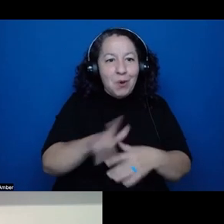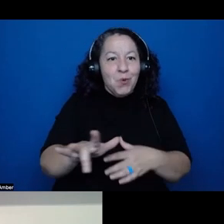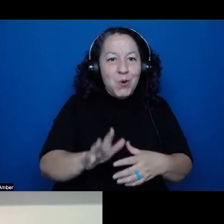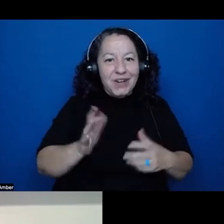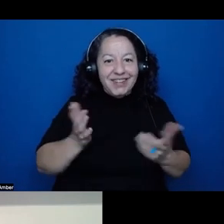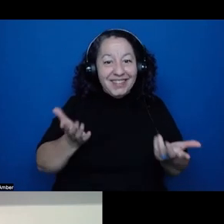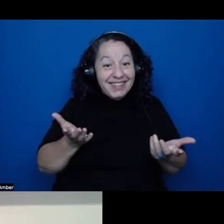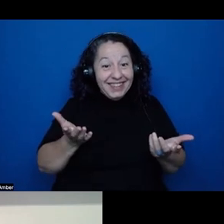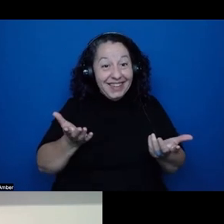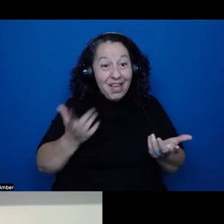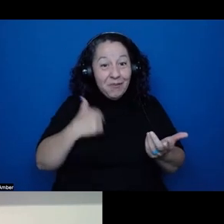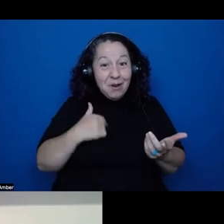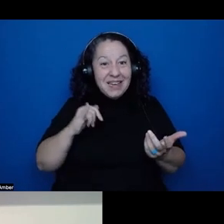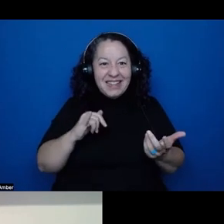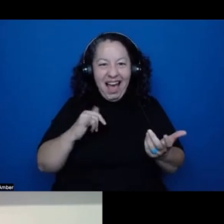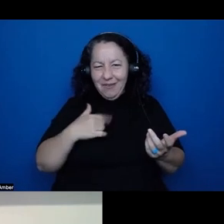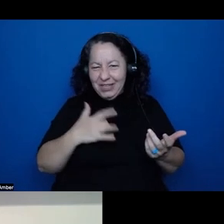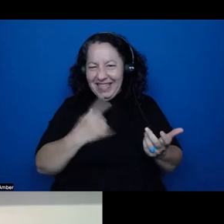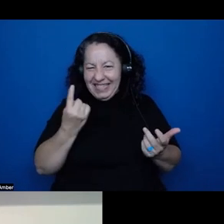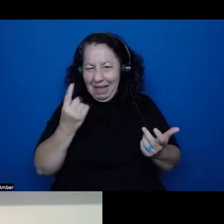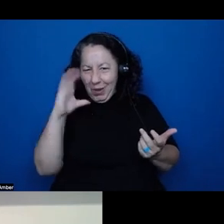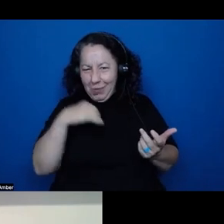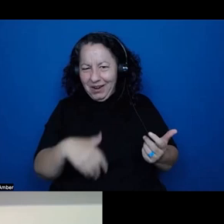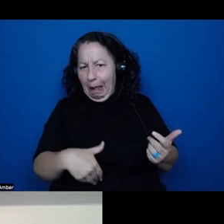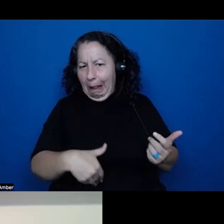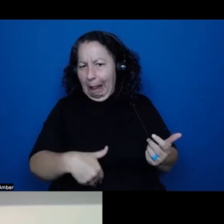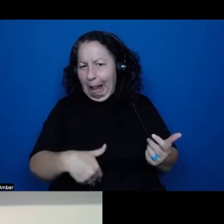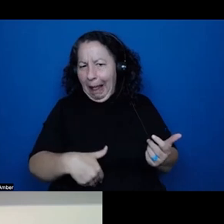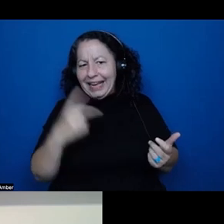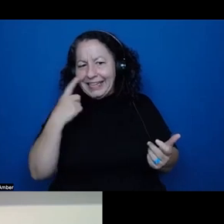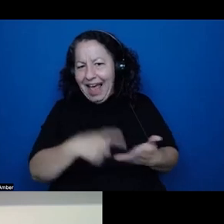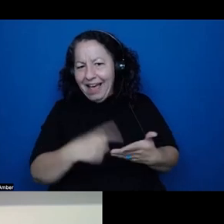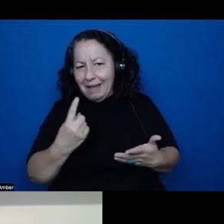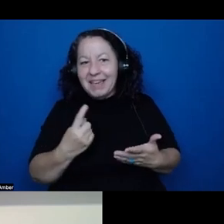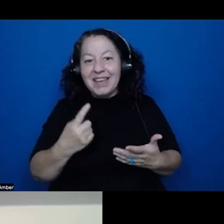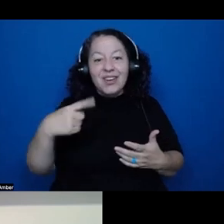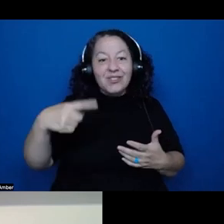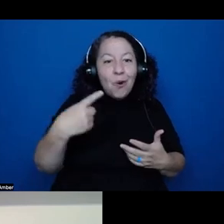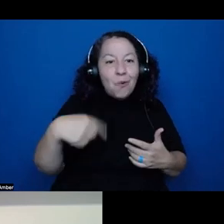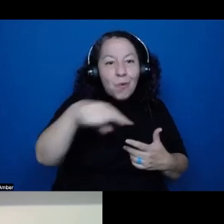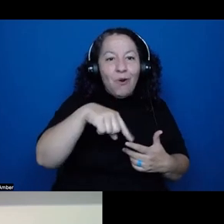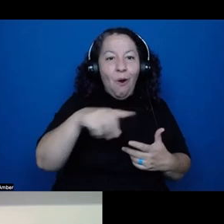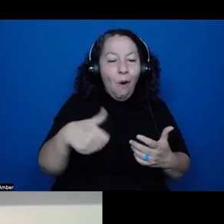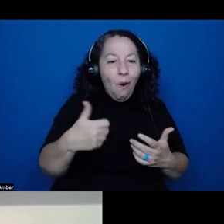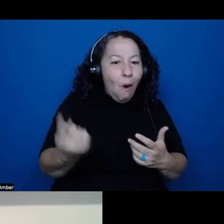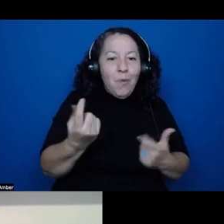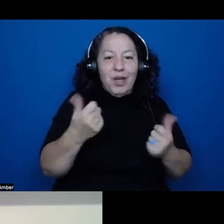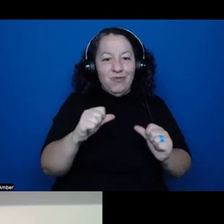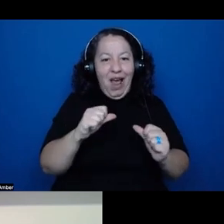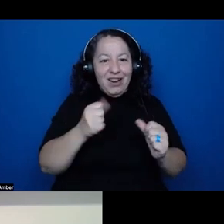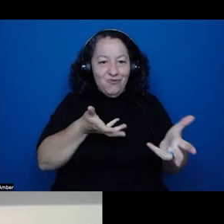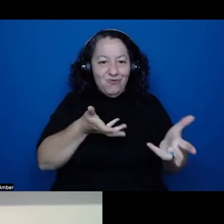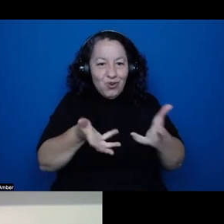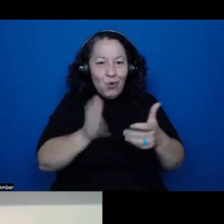there's something weird with my screen, but I think it's fine. Like we're trying to negotiate relationships all the time, and like what are the protocols